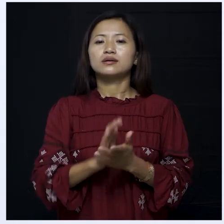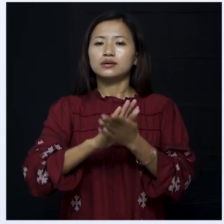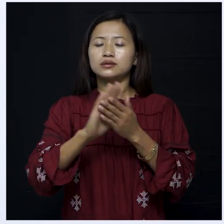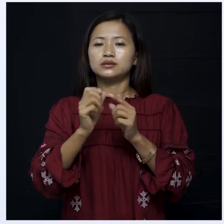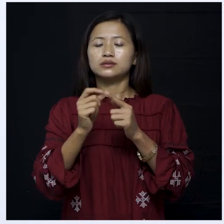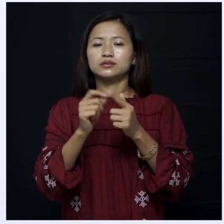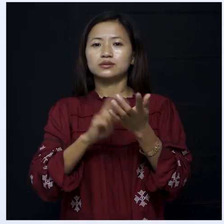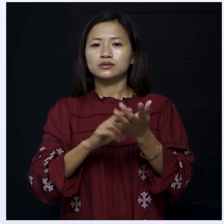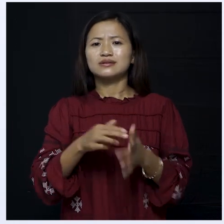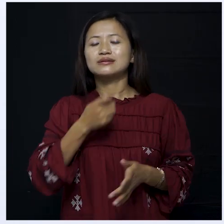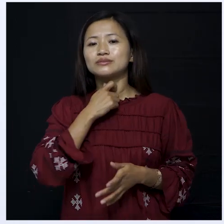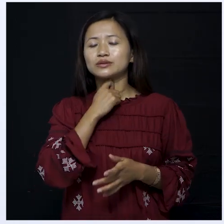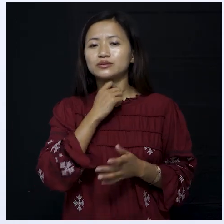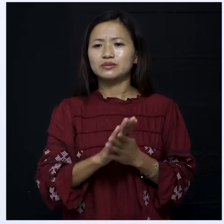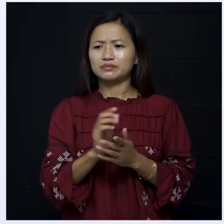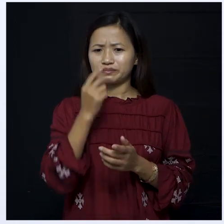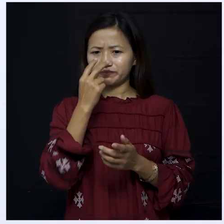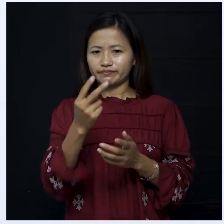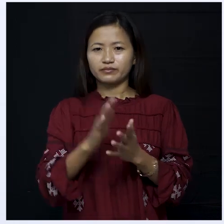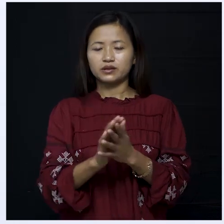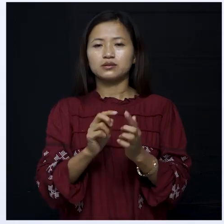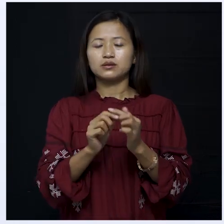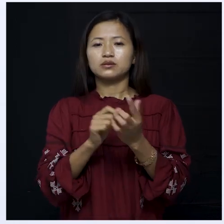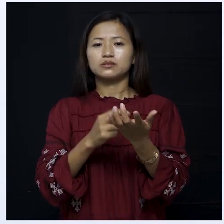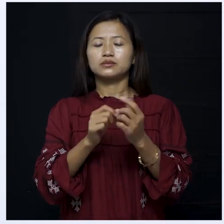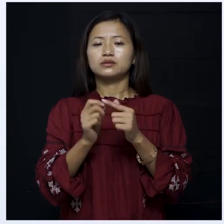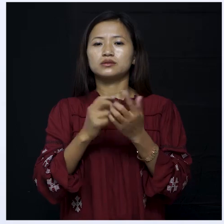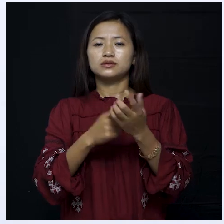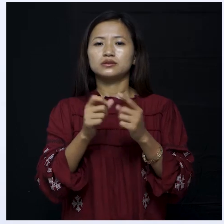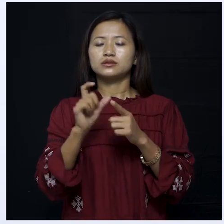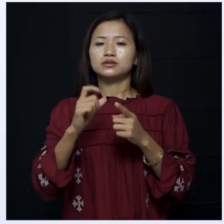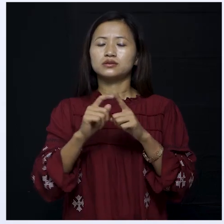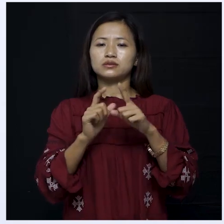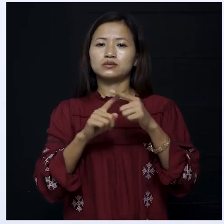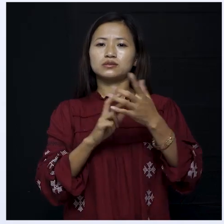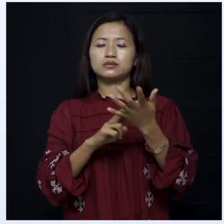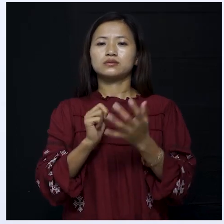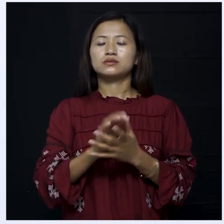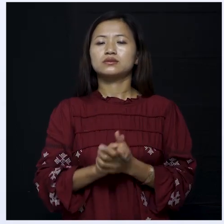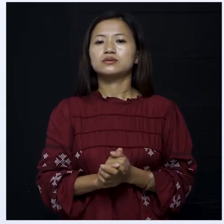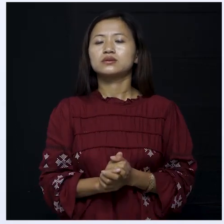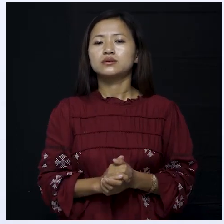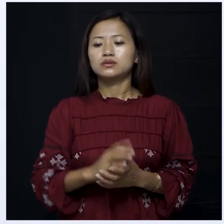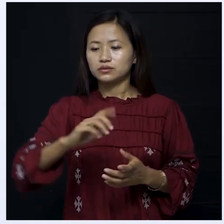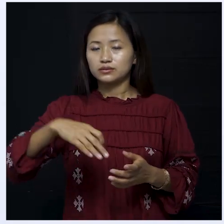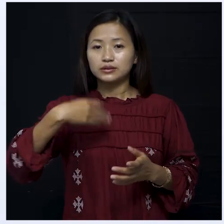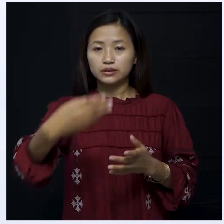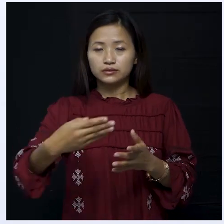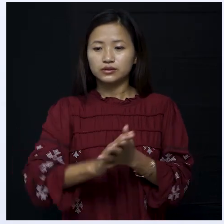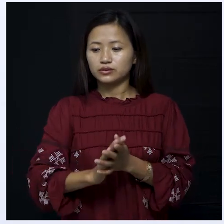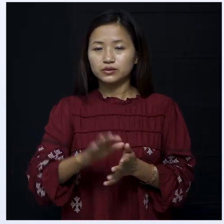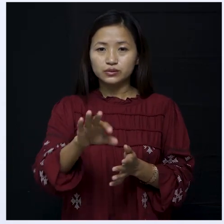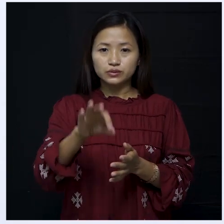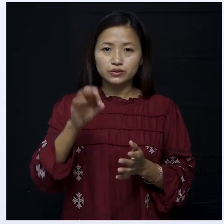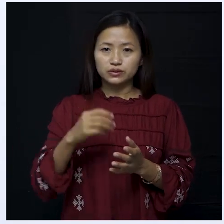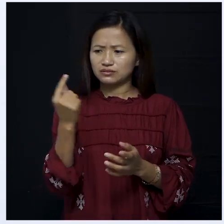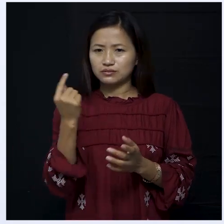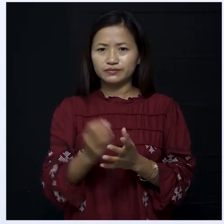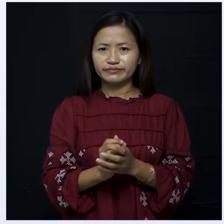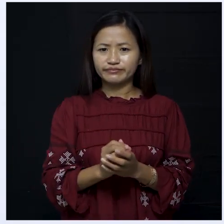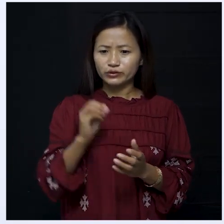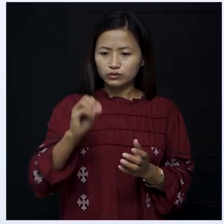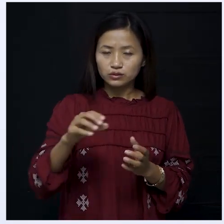is a promise or a prediction. Supposing you have promised your mother that I will take out the trash tomorrow, or I will take out the trash.